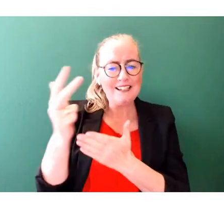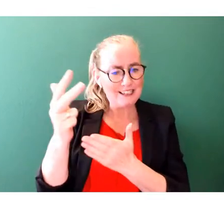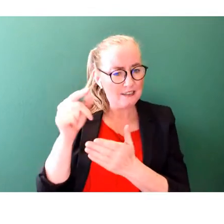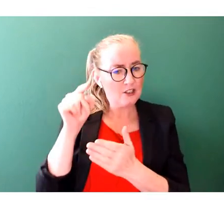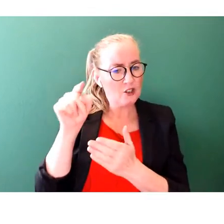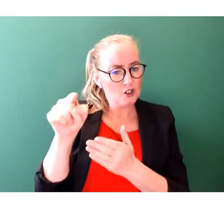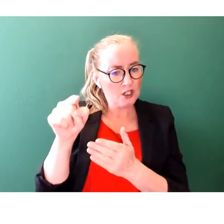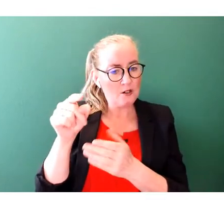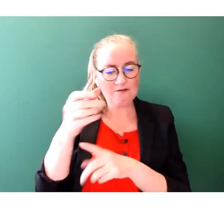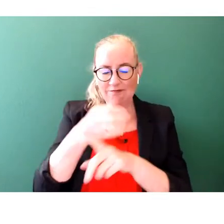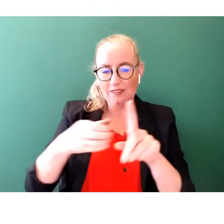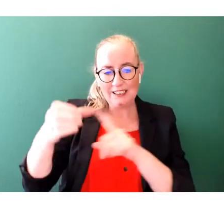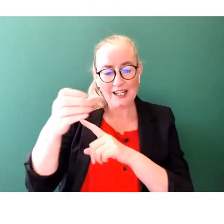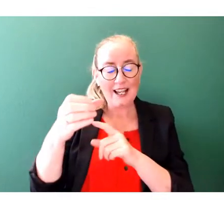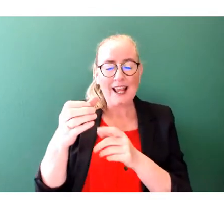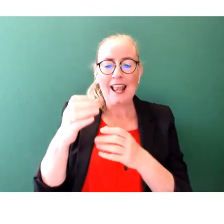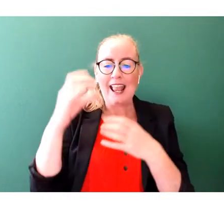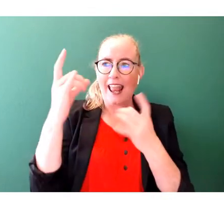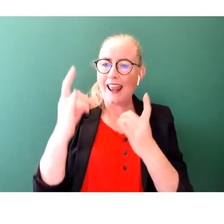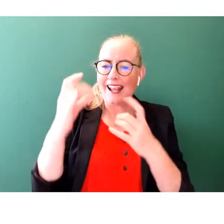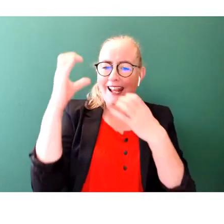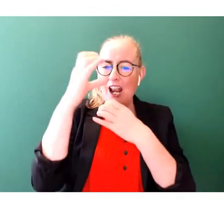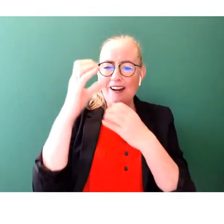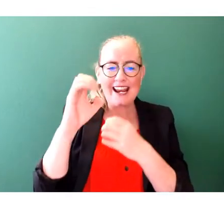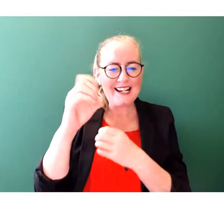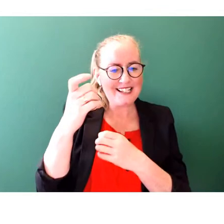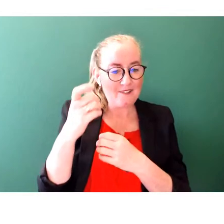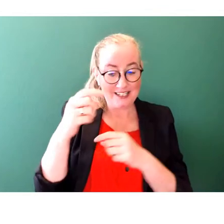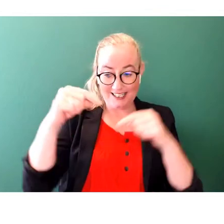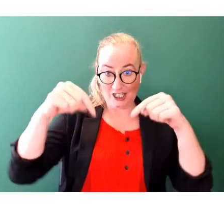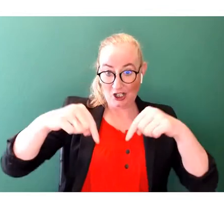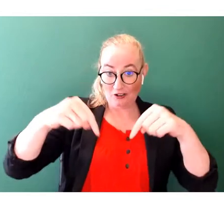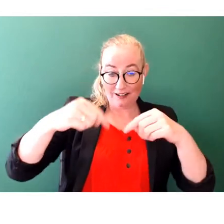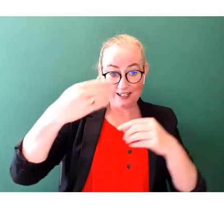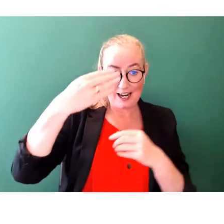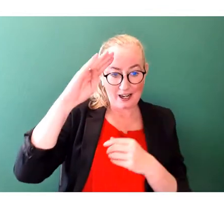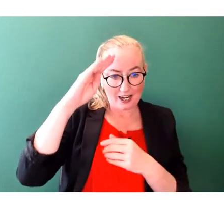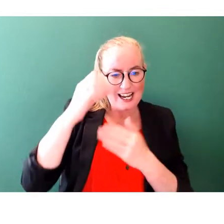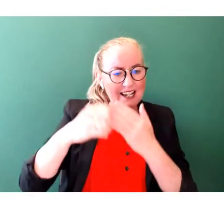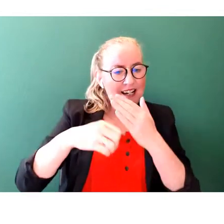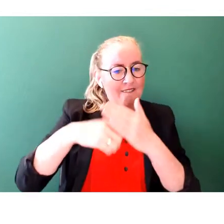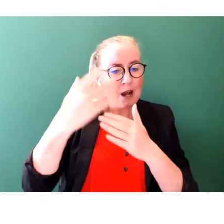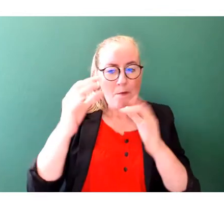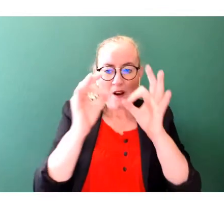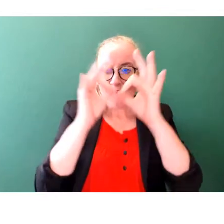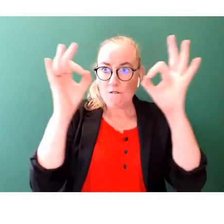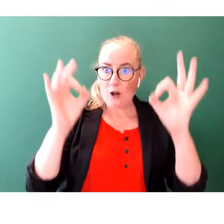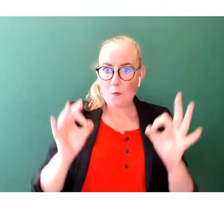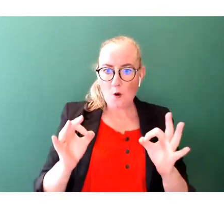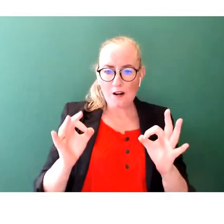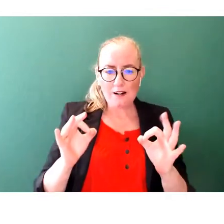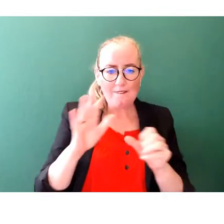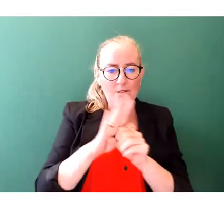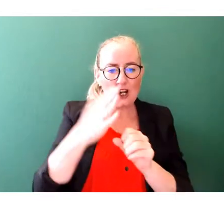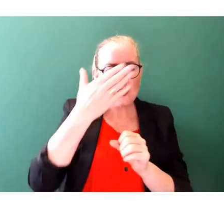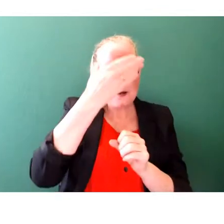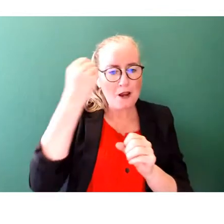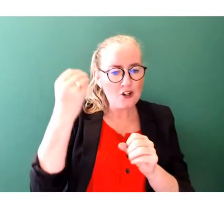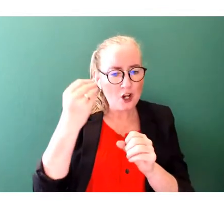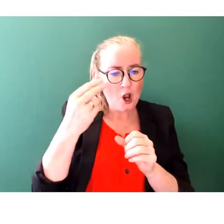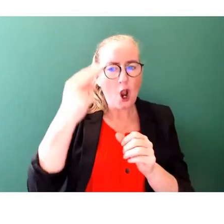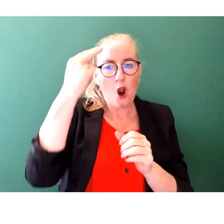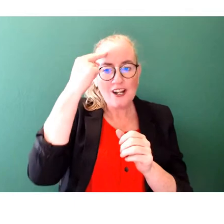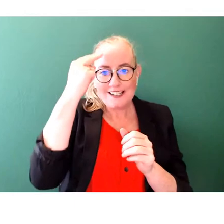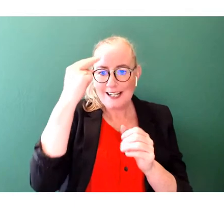to the Health Service Executive, which is the health service here in Ireland, to develop a framework for the Dementia Understand Together